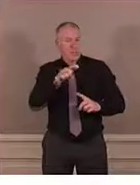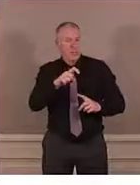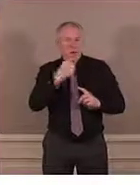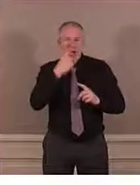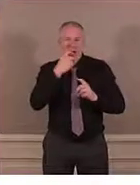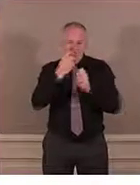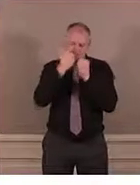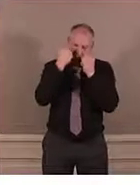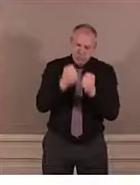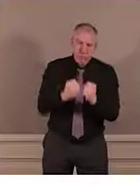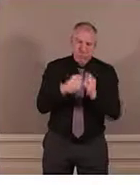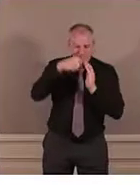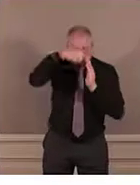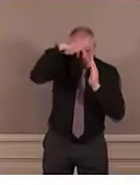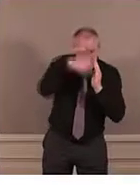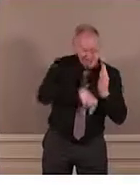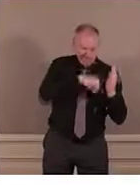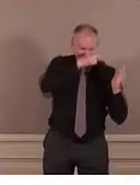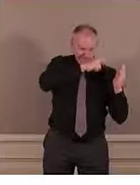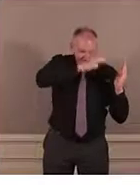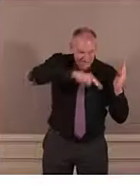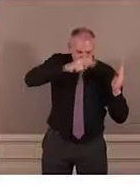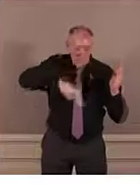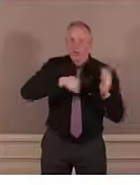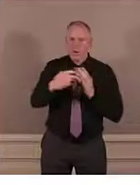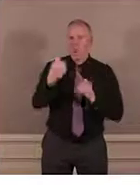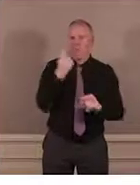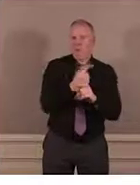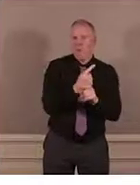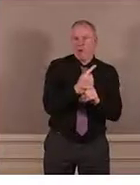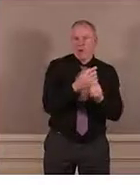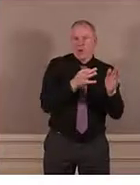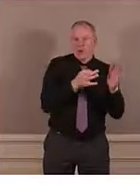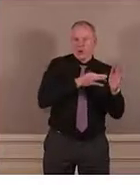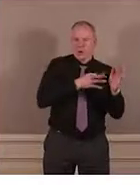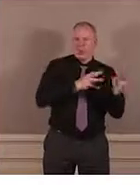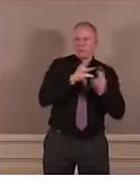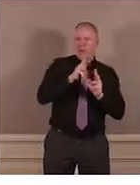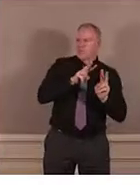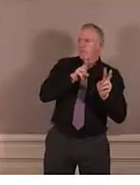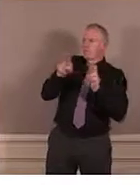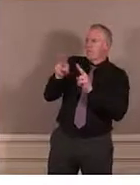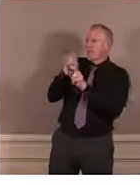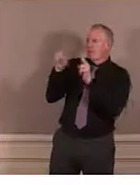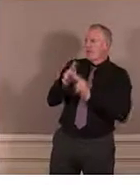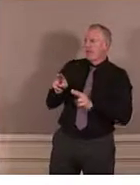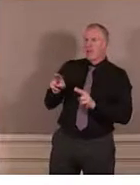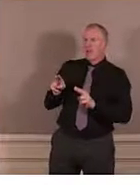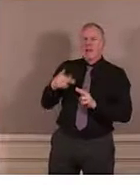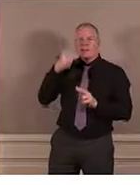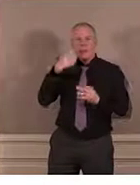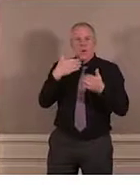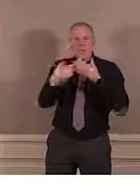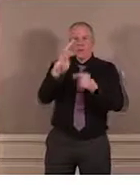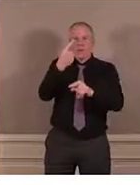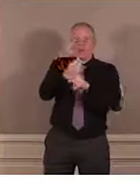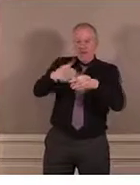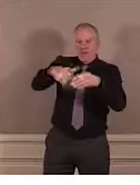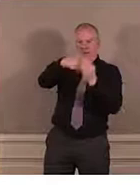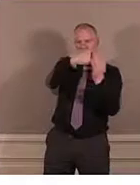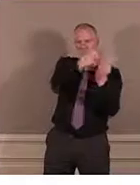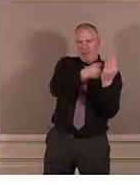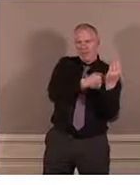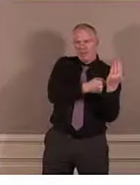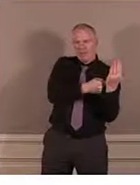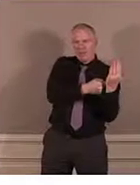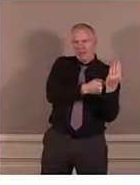robust analysis of the literature, by looking at good practice in other countries and to seeing what's existed in policy